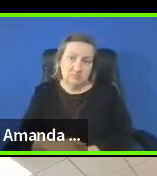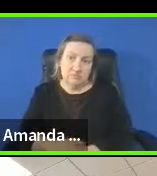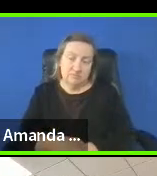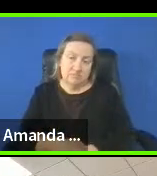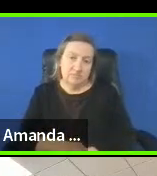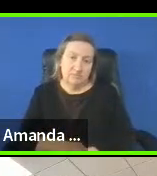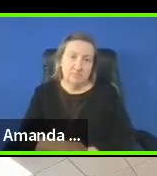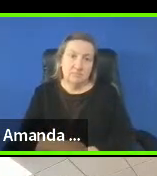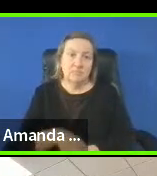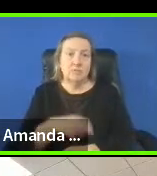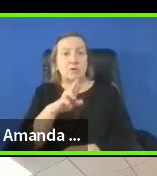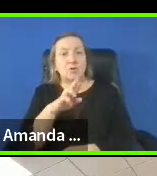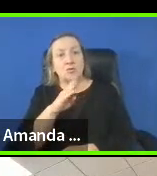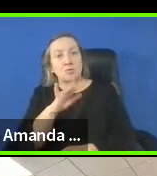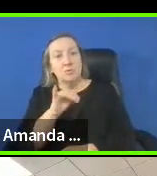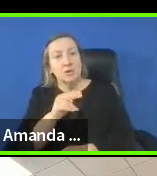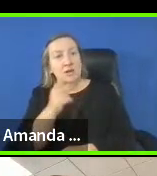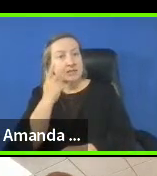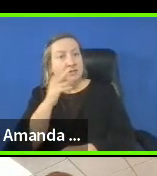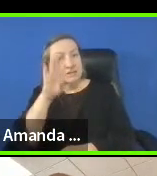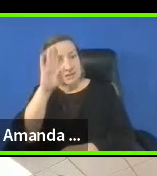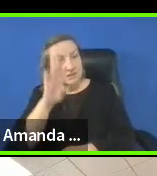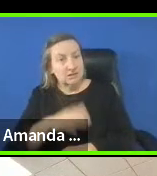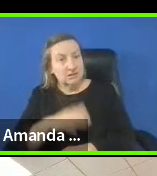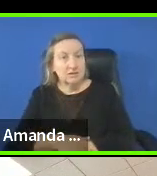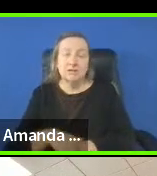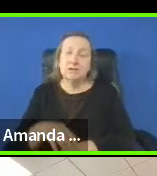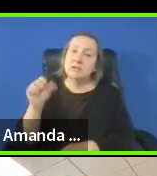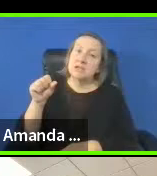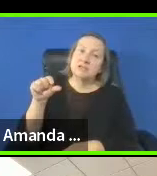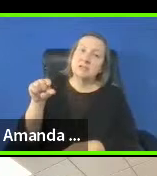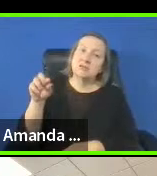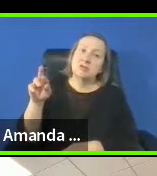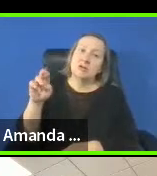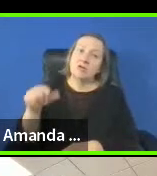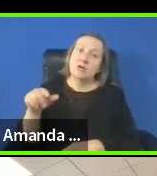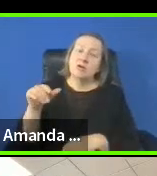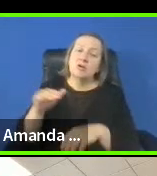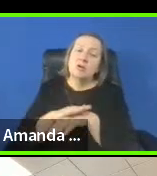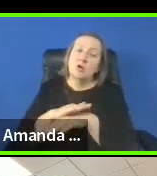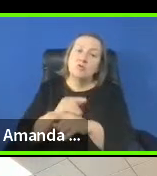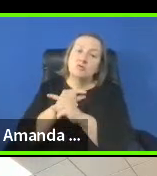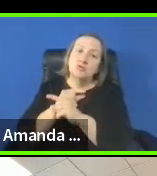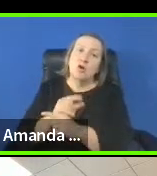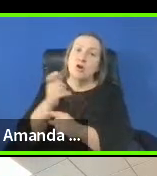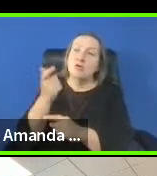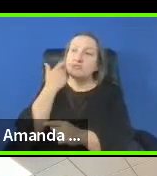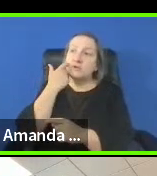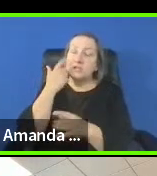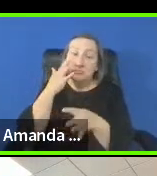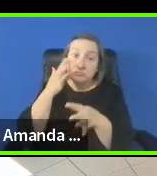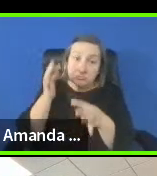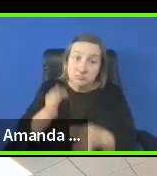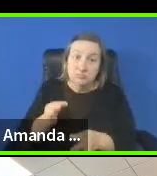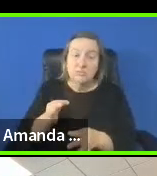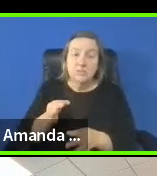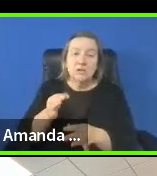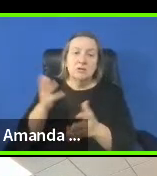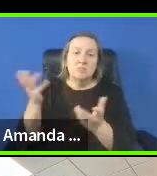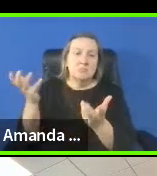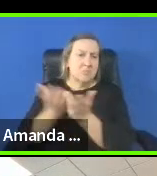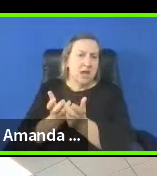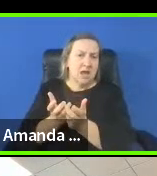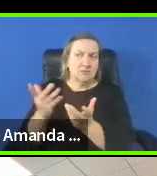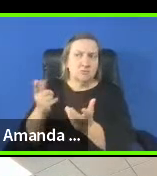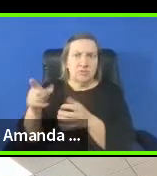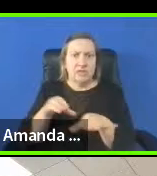So Robin, I see you have a hand up. Yeah, Greg, is the Coast Guard's recent ruling consistent with what they've done